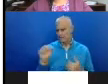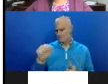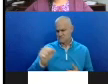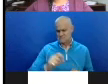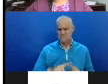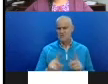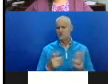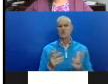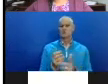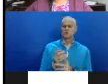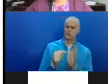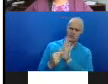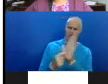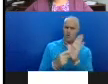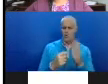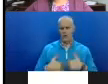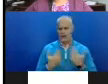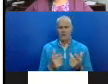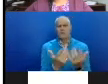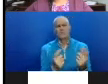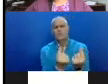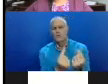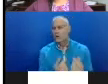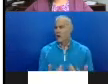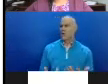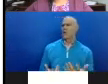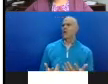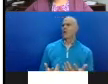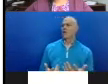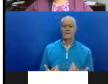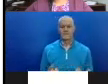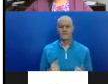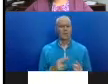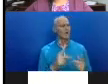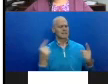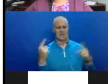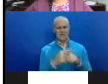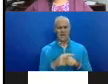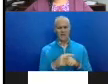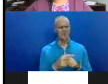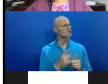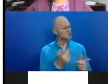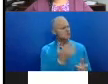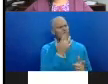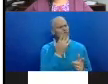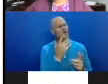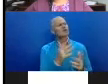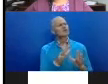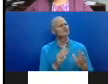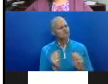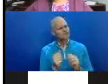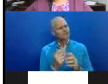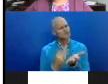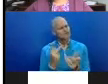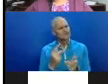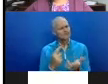you like to express that? They often don't know what I mean. Or conflict. When I say conflict, like, how would you like to deal with conflict in the relationship? Again,